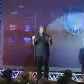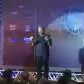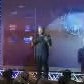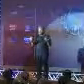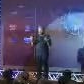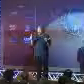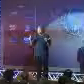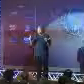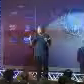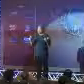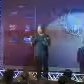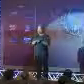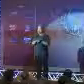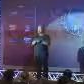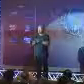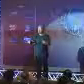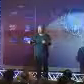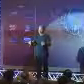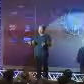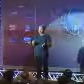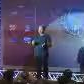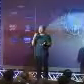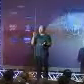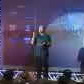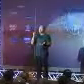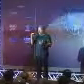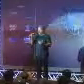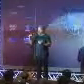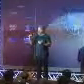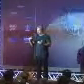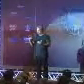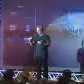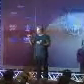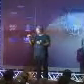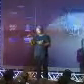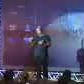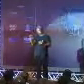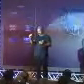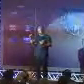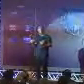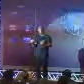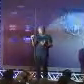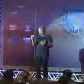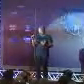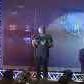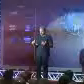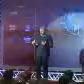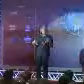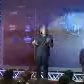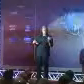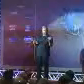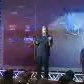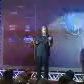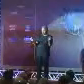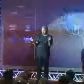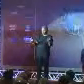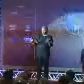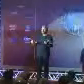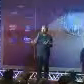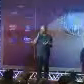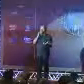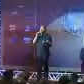including Samba, which is a network file system that talks to Windows and also Apple